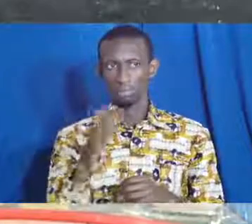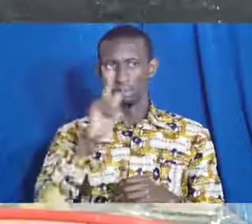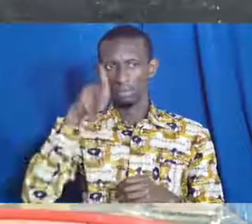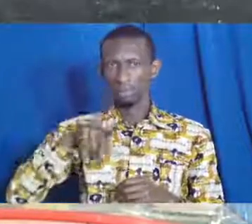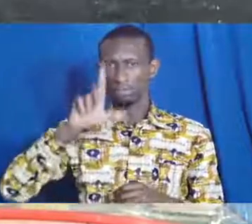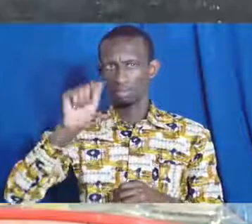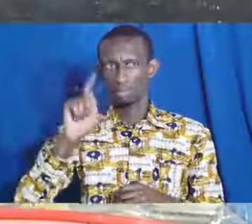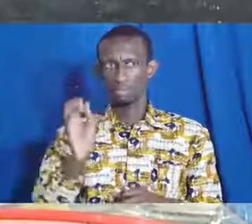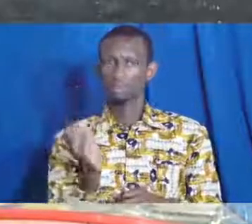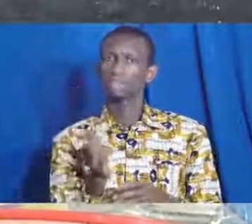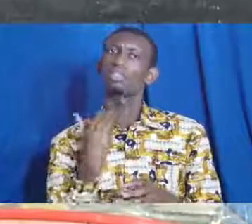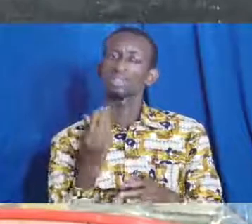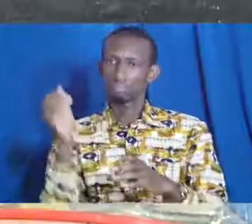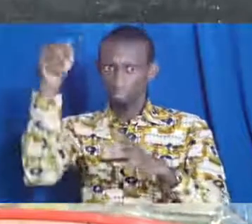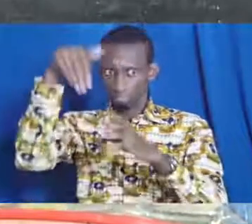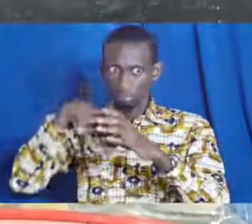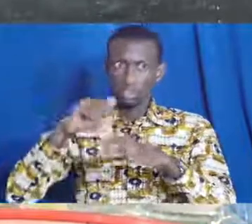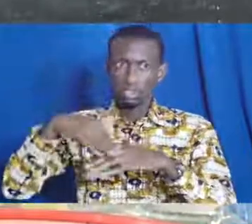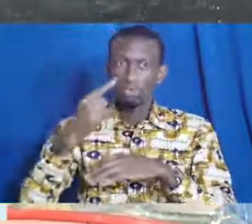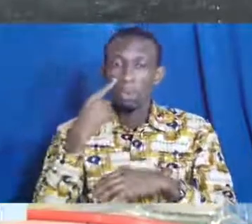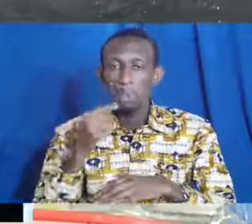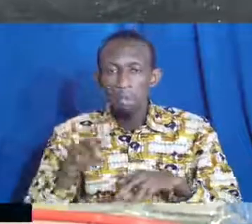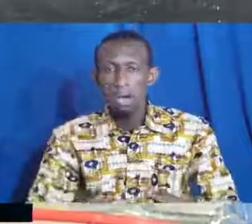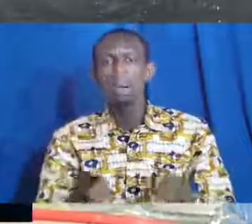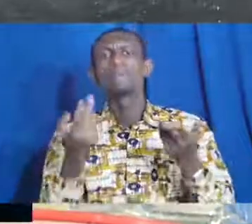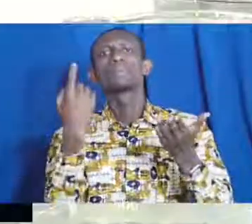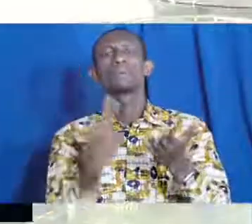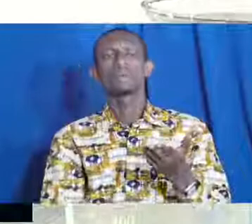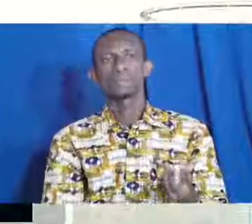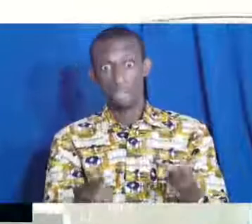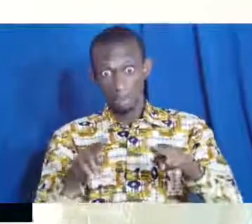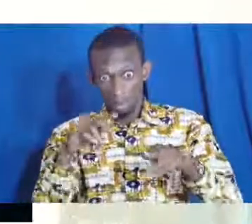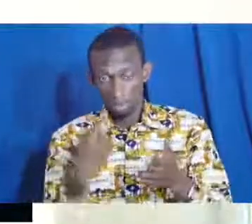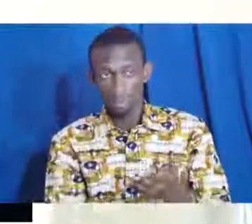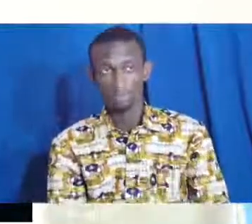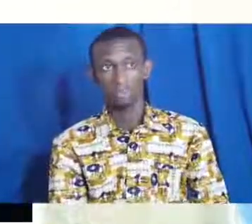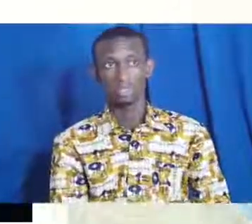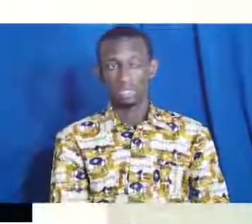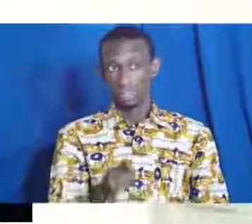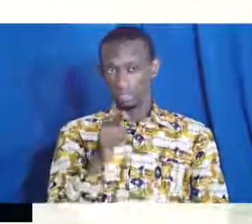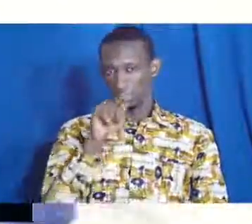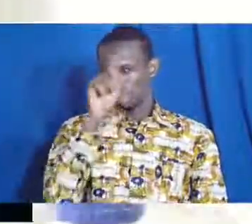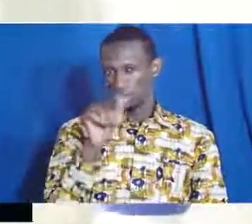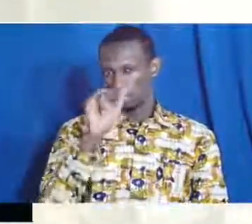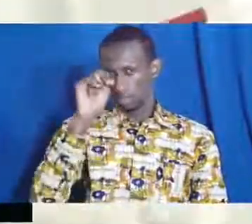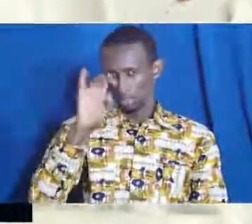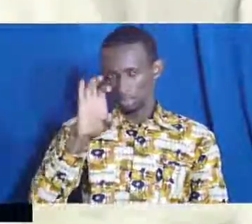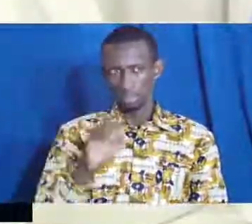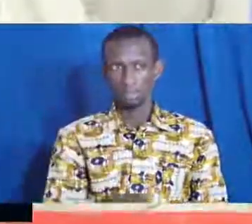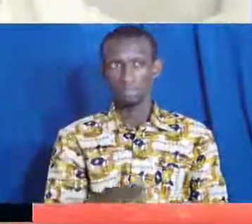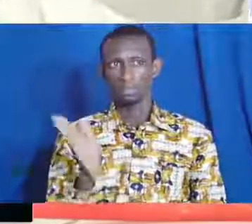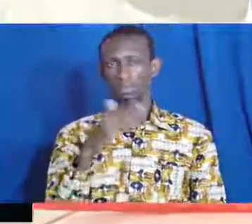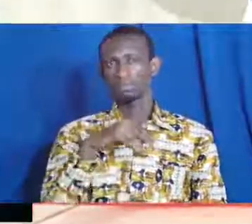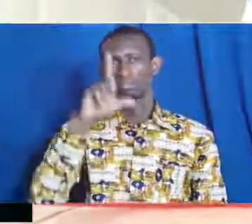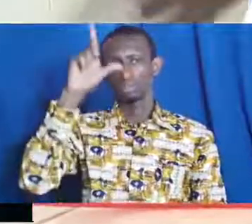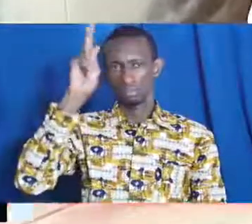and then you'll predict what is going to happen. This is a zinc strip, and this is a copper